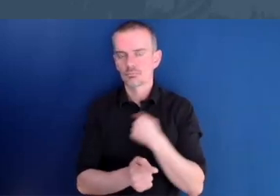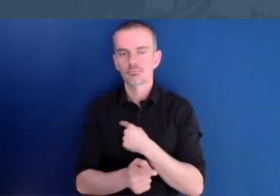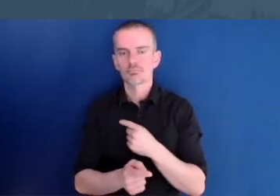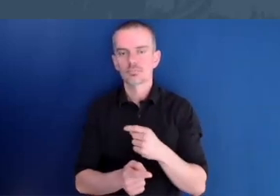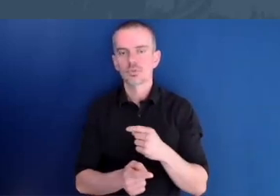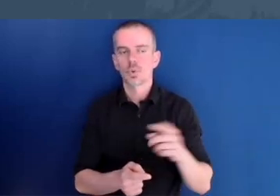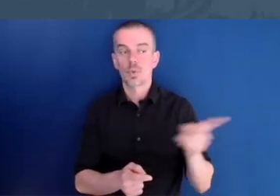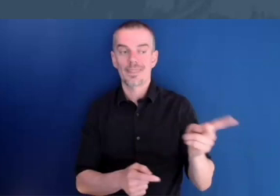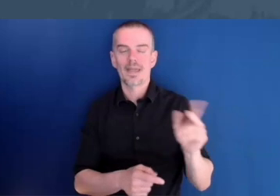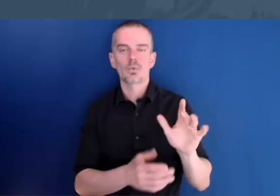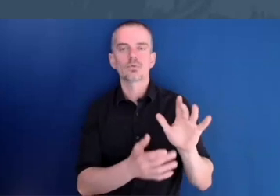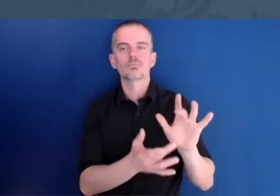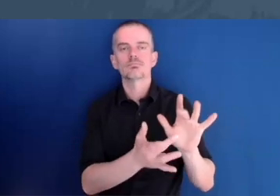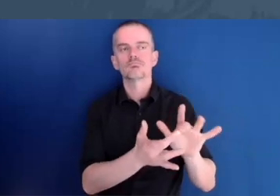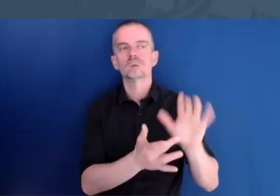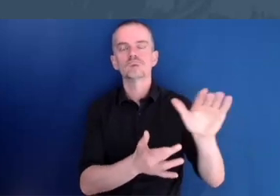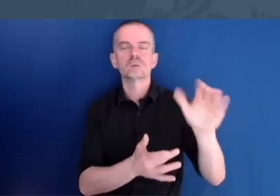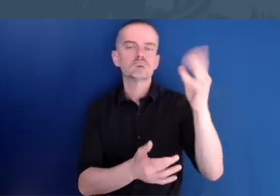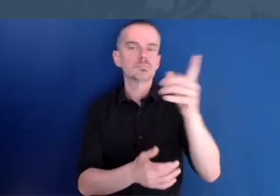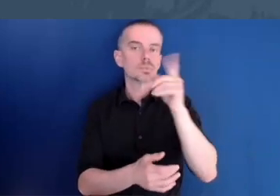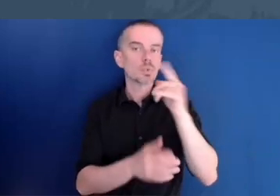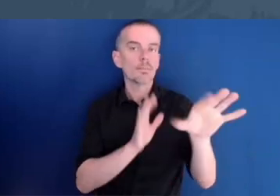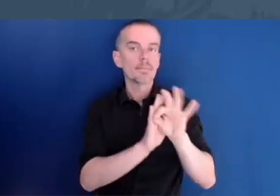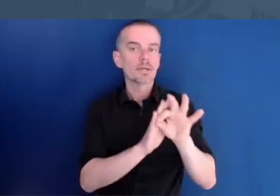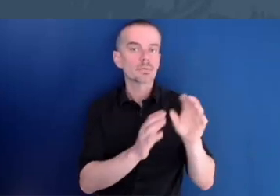those who have been selected for that support.